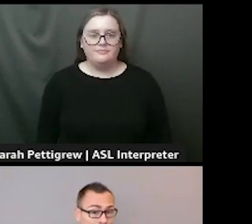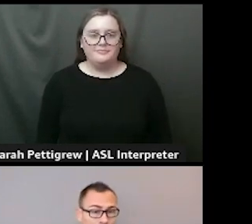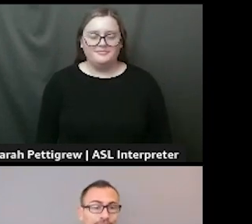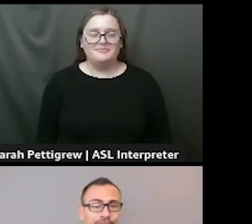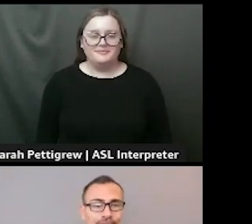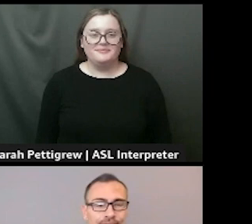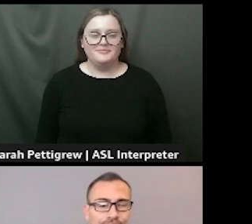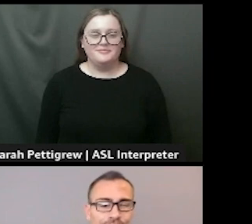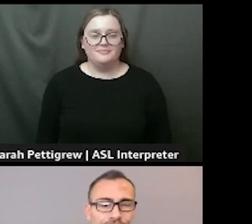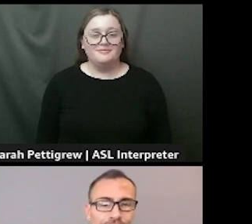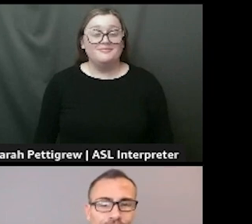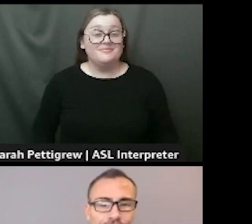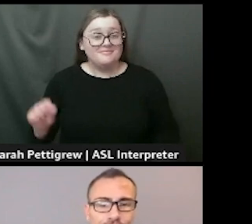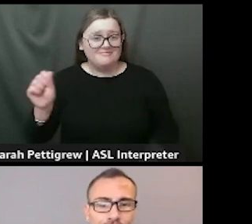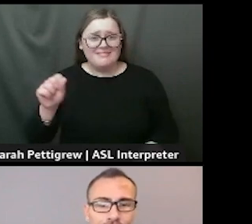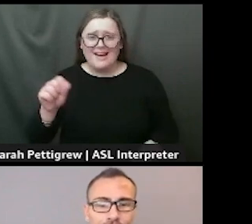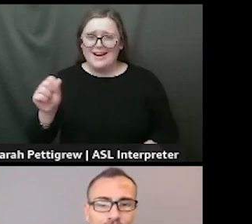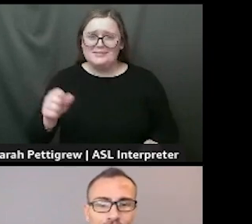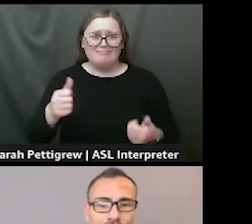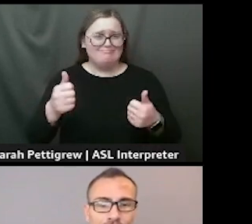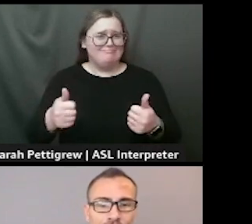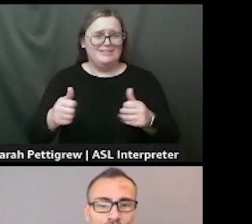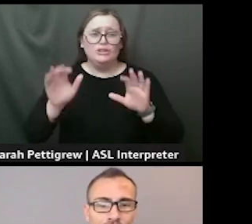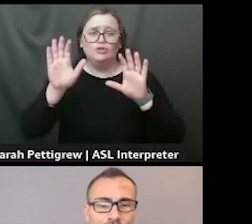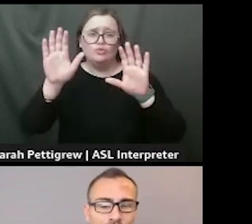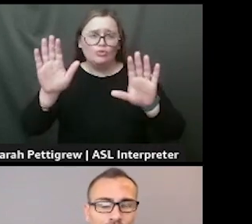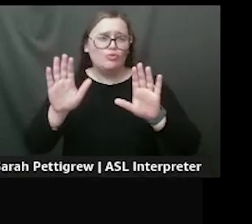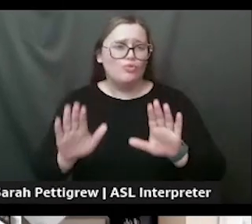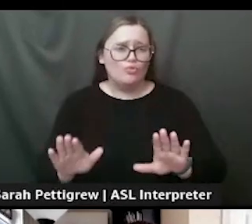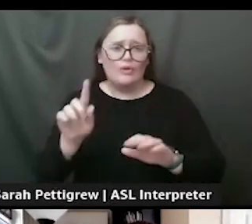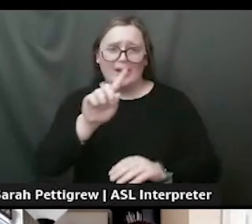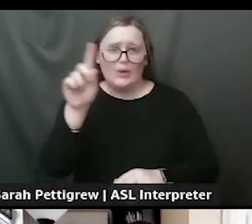Yeah, that's a great question. So you